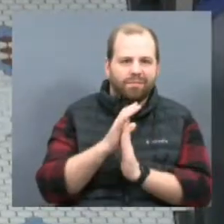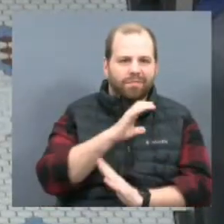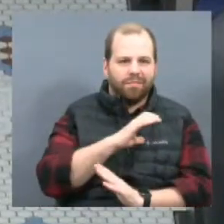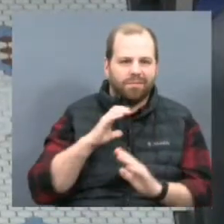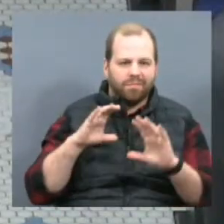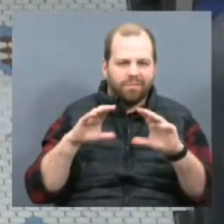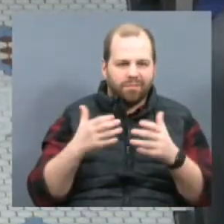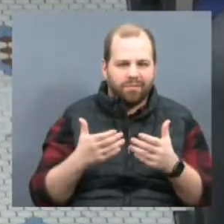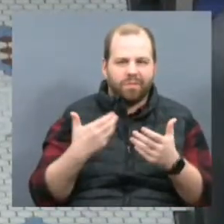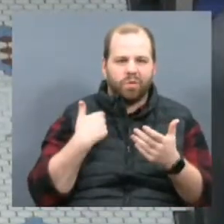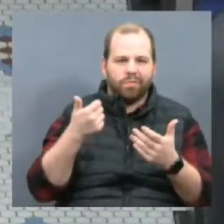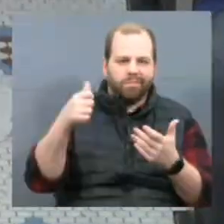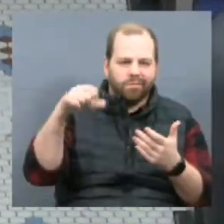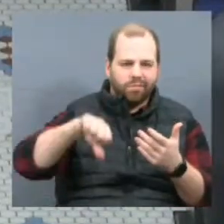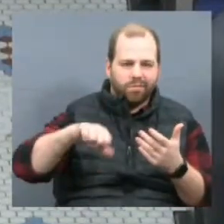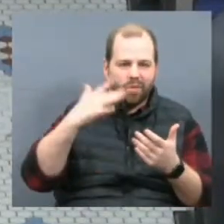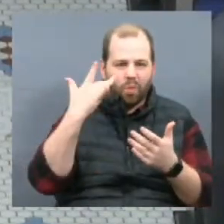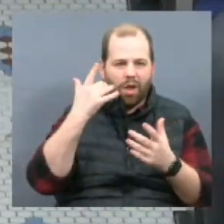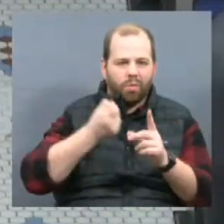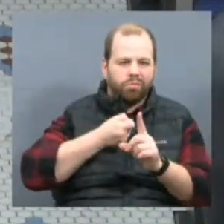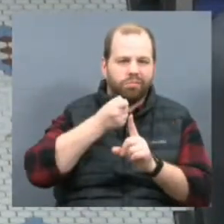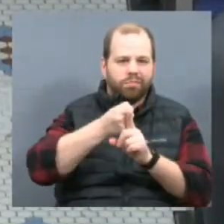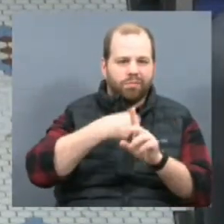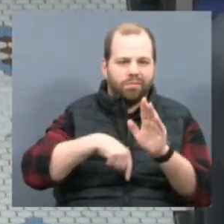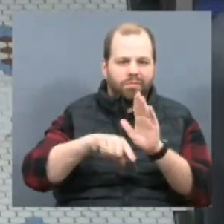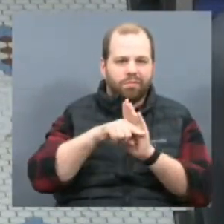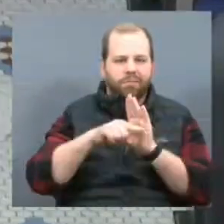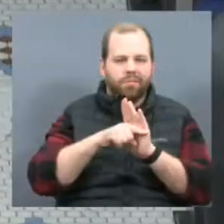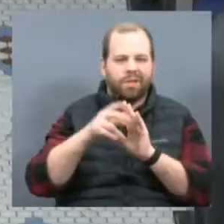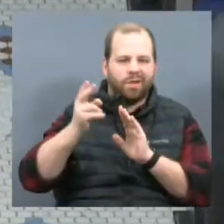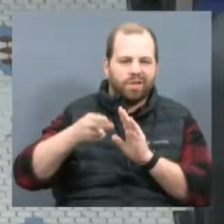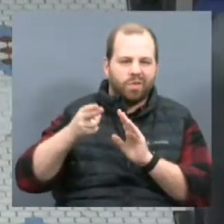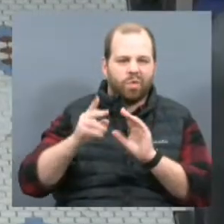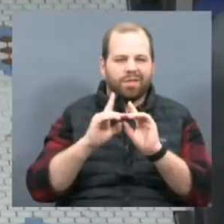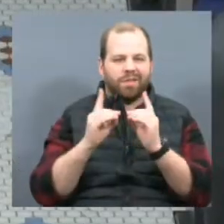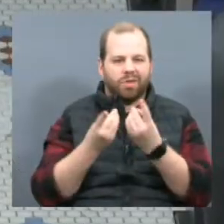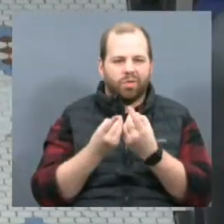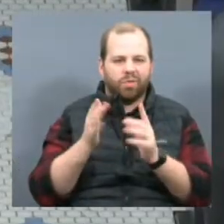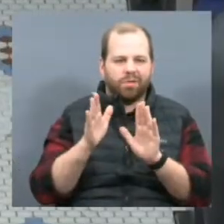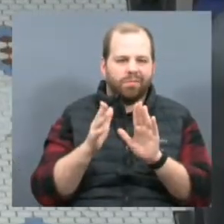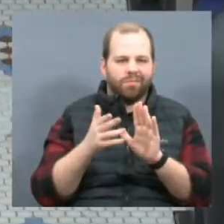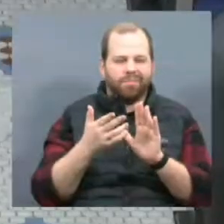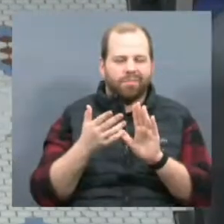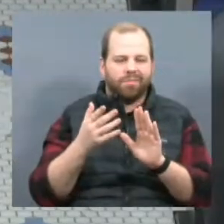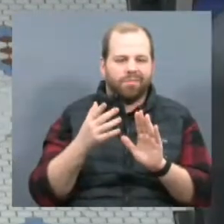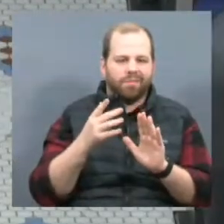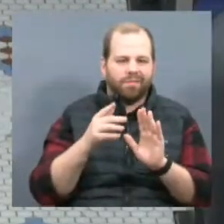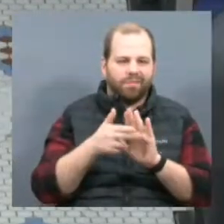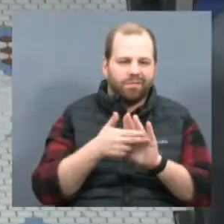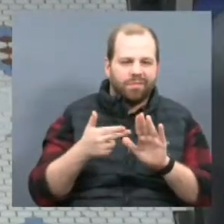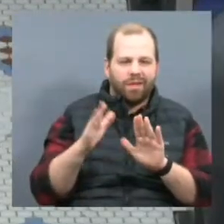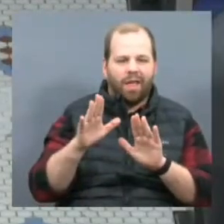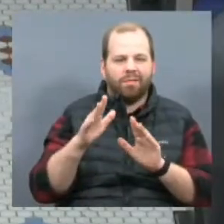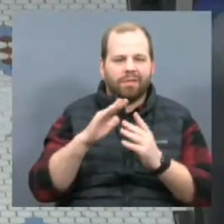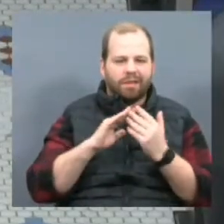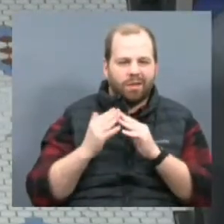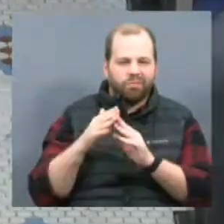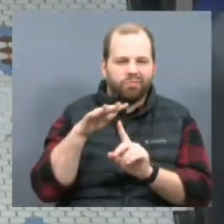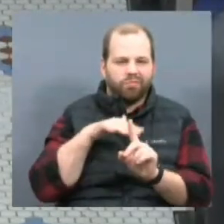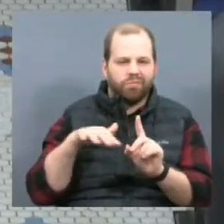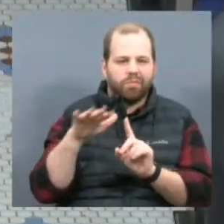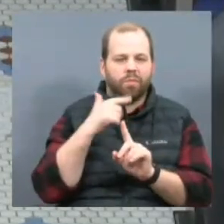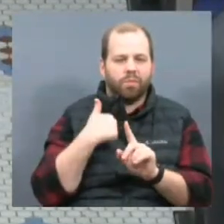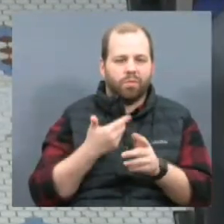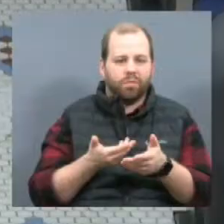application due to its detrimental impact on the Hillcrest Historic District's integrity and surrounding neighborhood. We request that